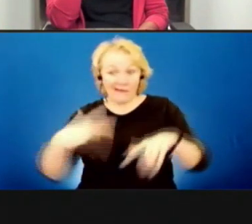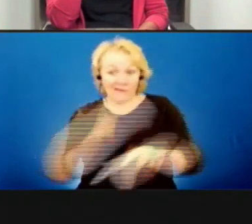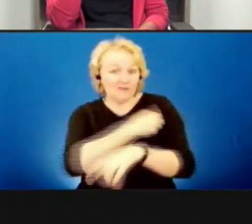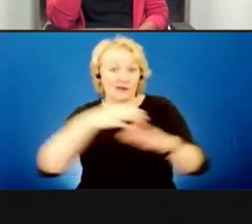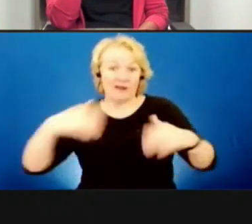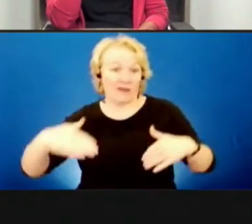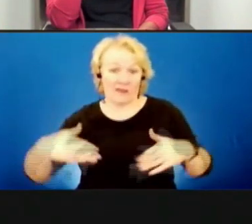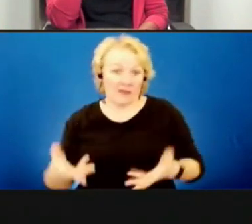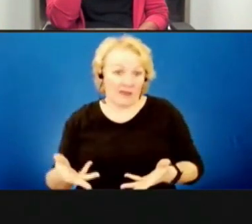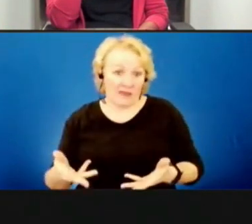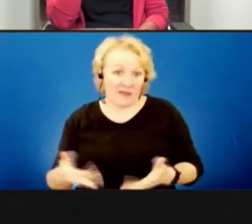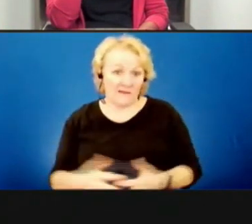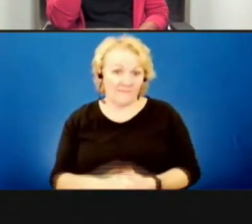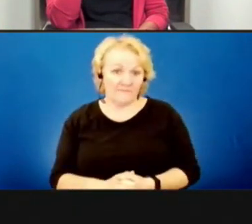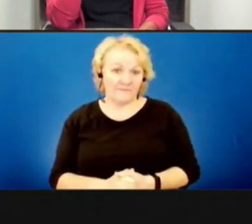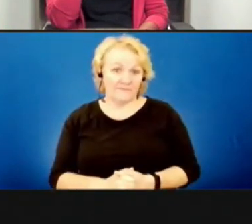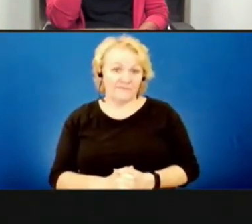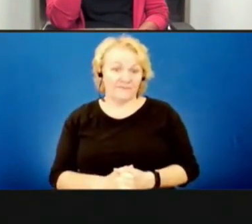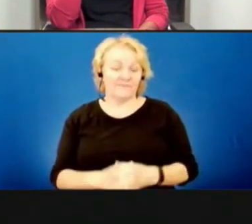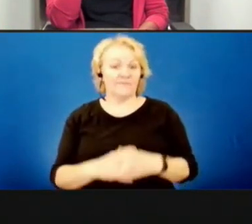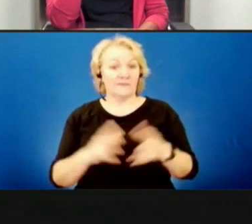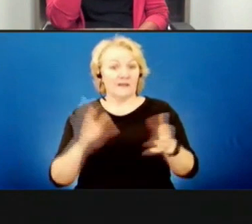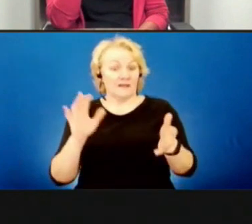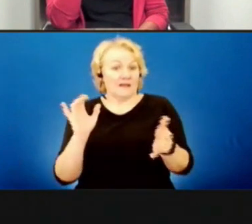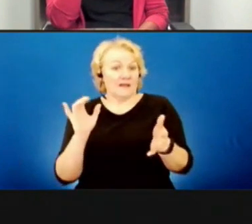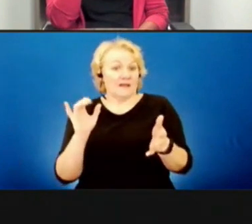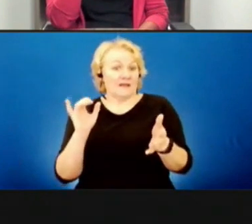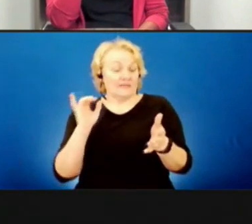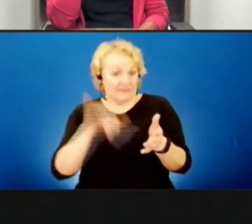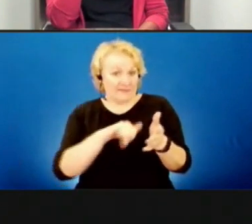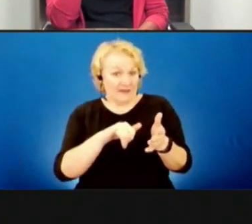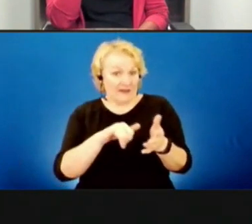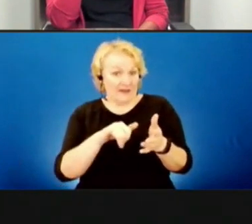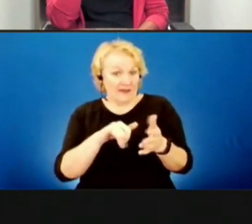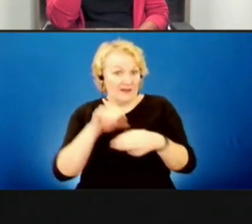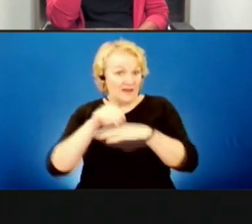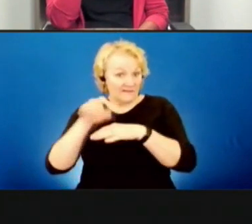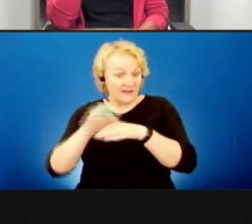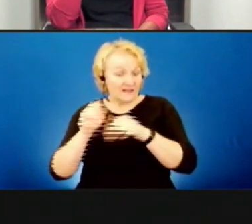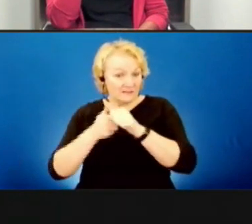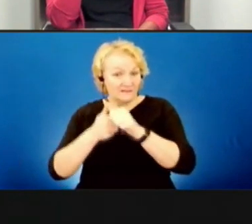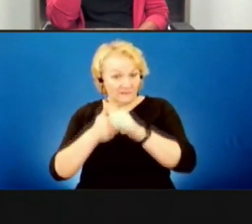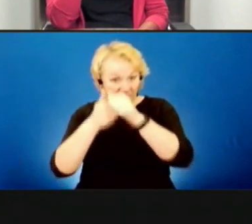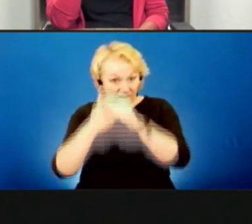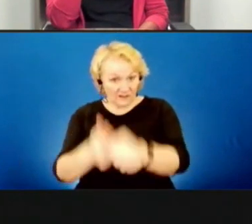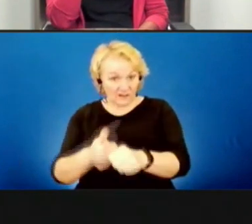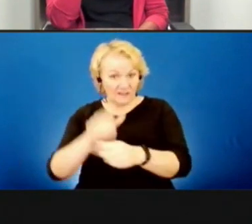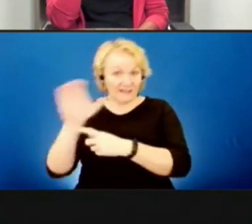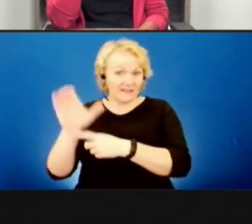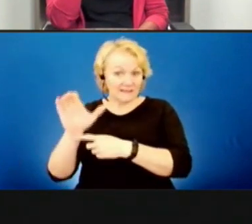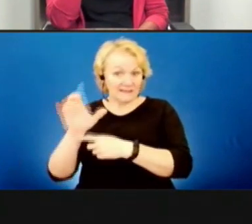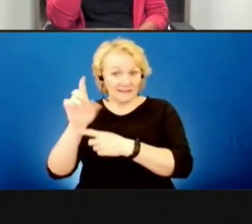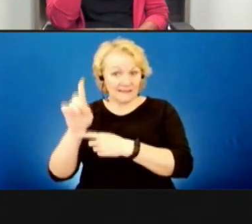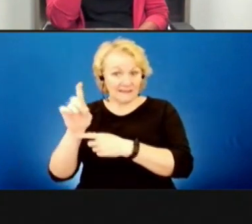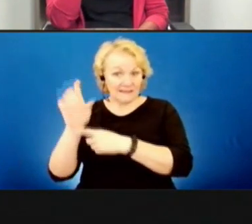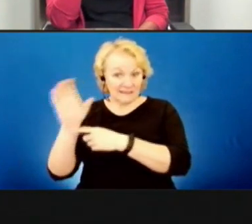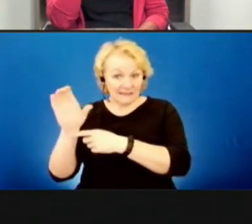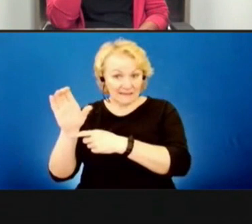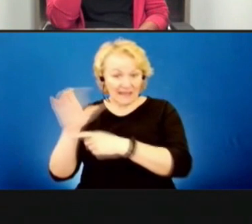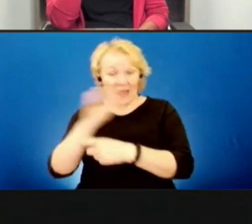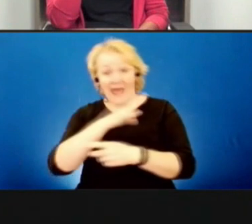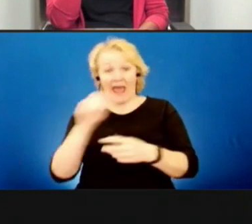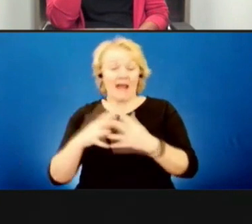vaccinations. And this is in accordance and aligned with the CDC guidance and the